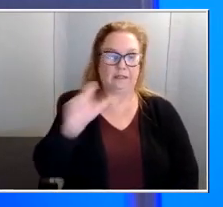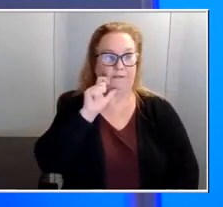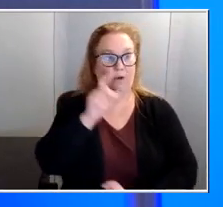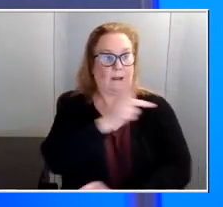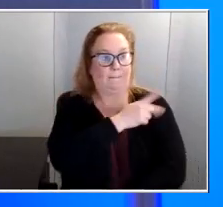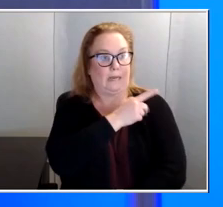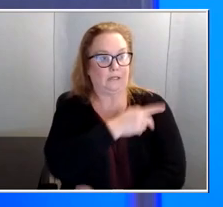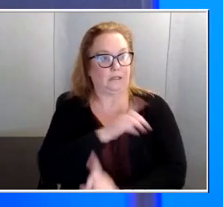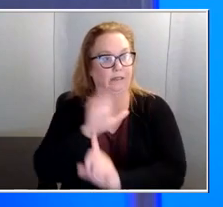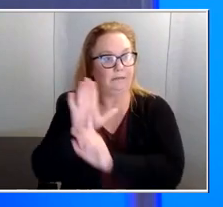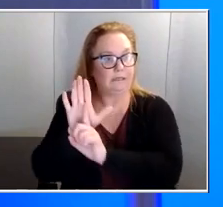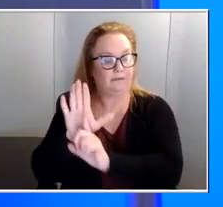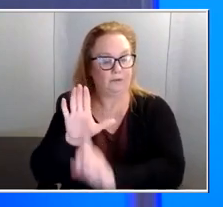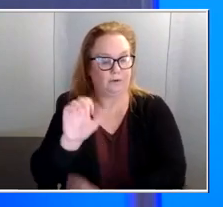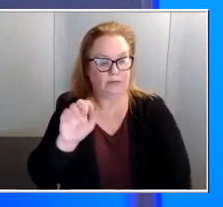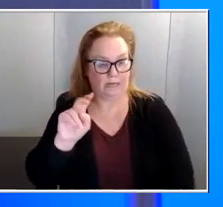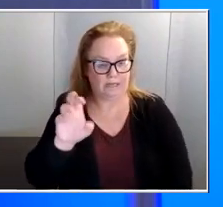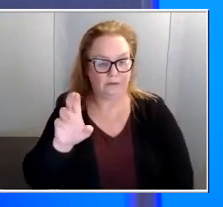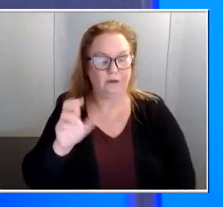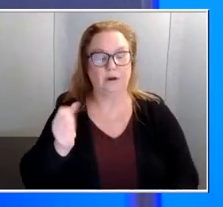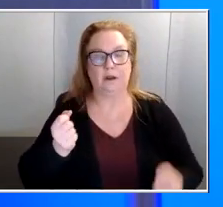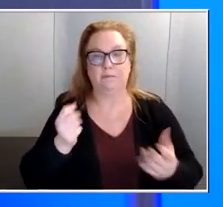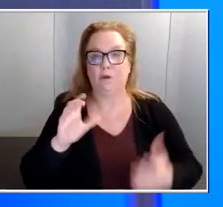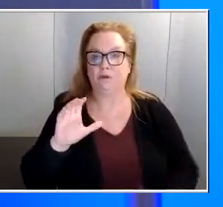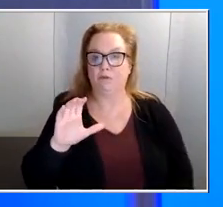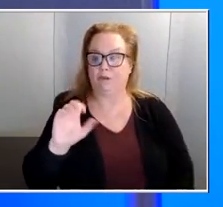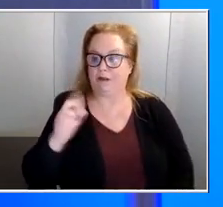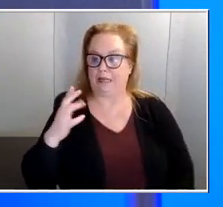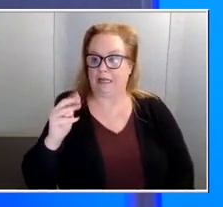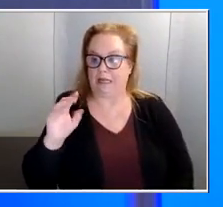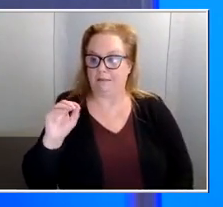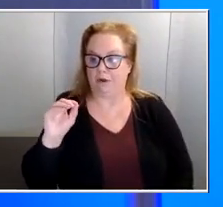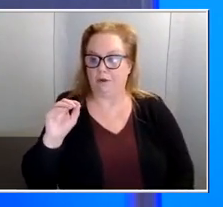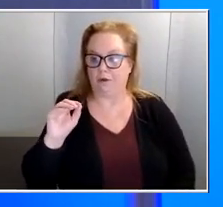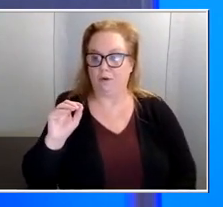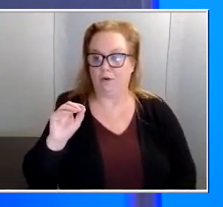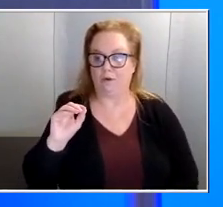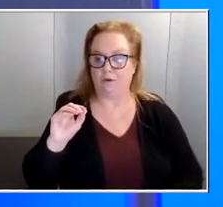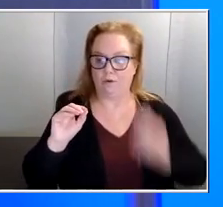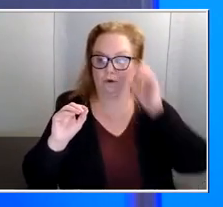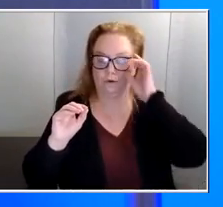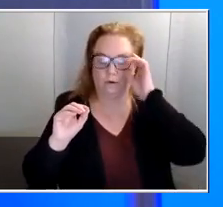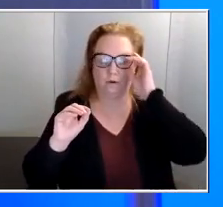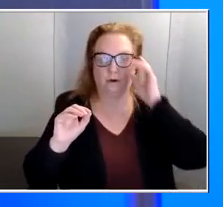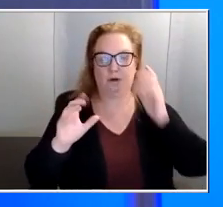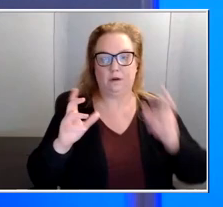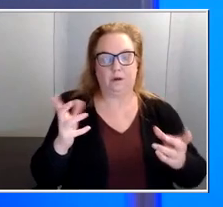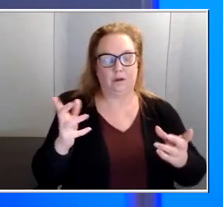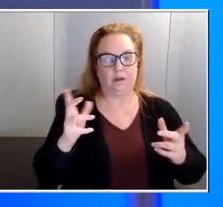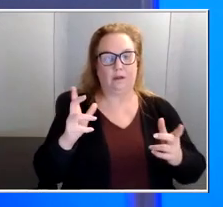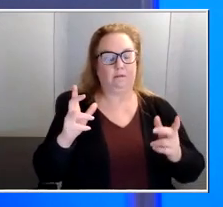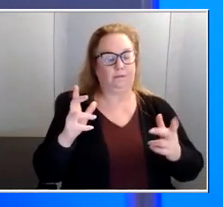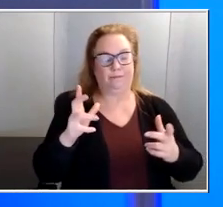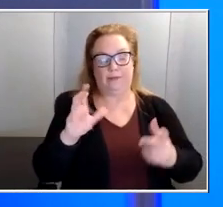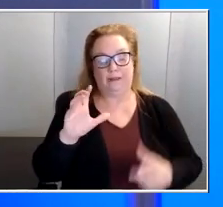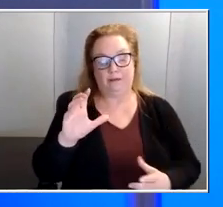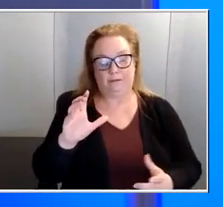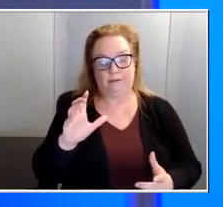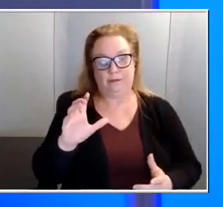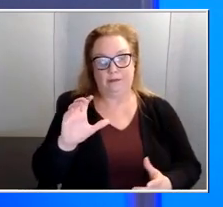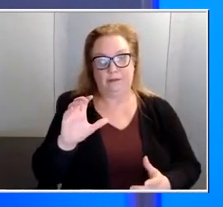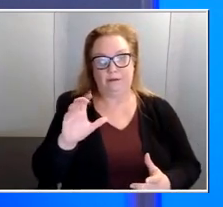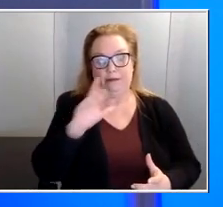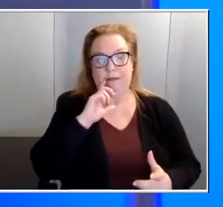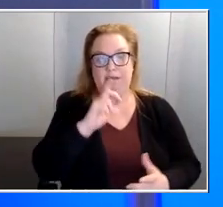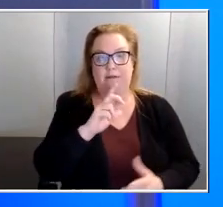cancer and received multiple chemotherapies where their T cells may not be optimal, they've been beaten up with chemotherapy and let the patient down in the first